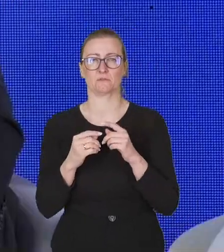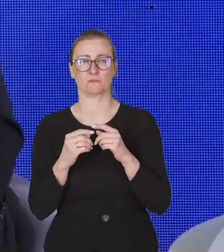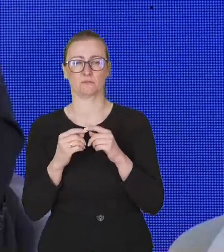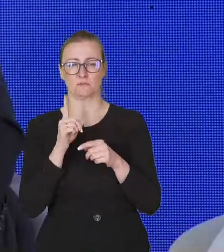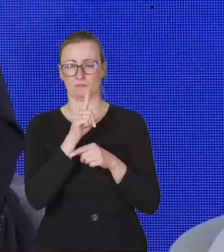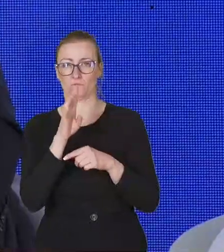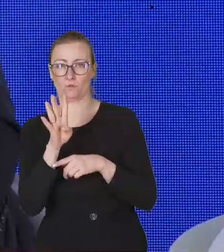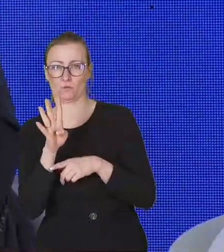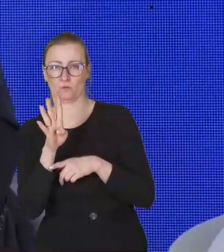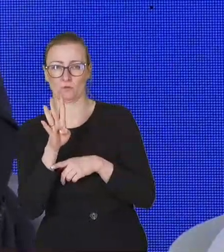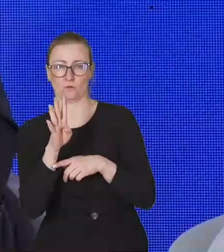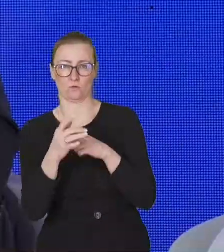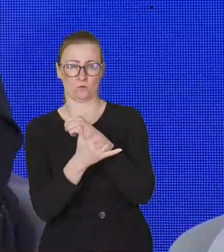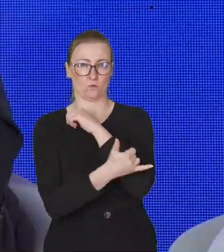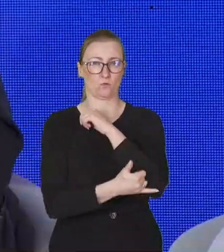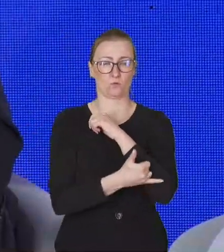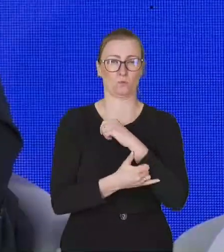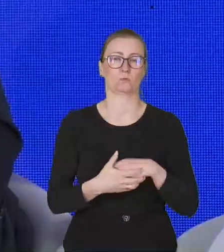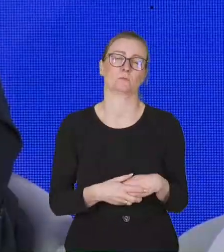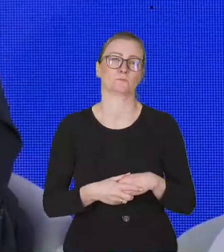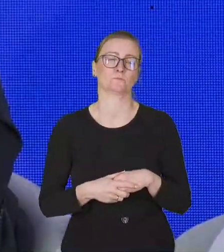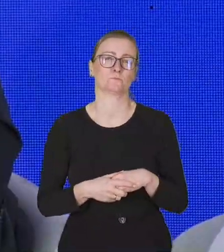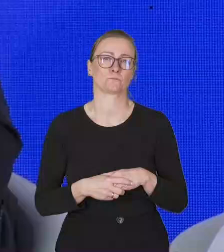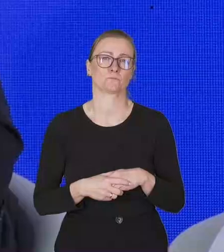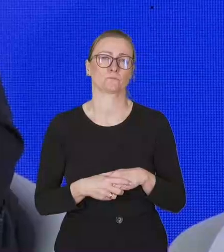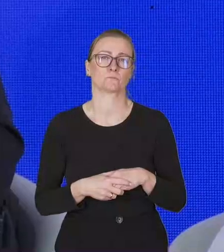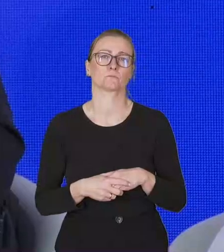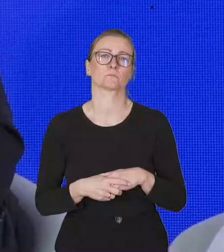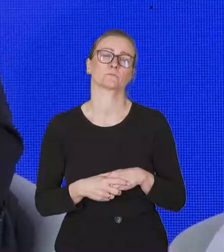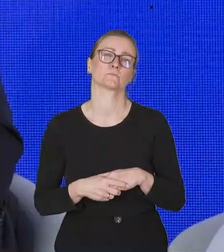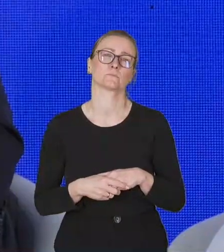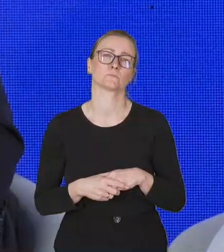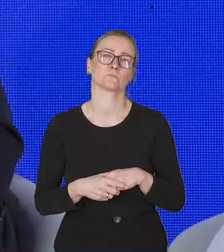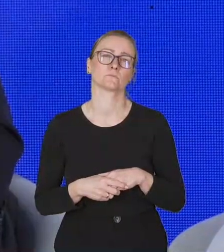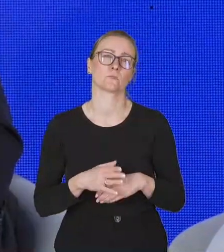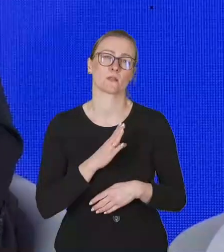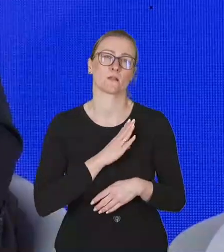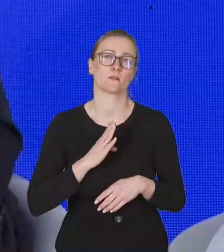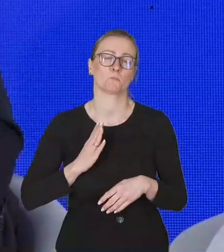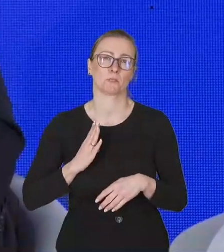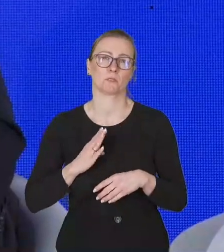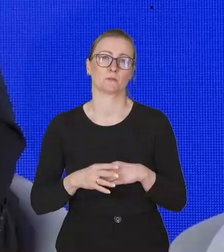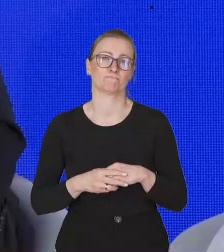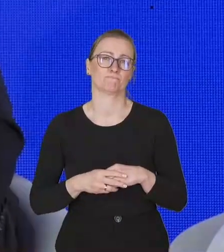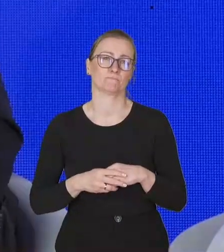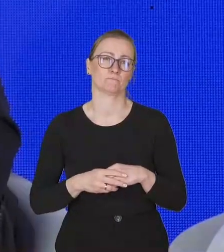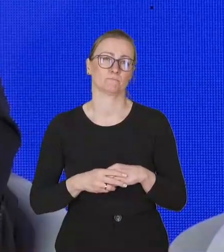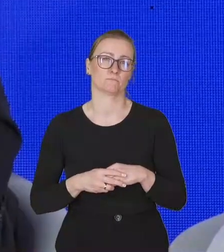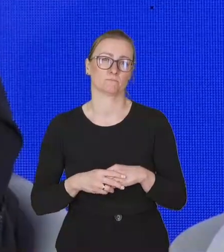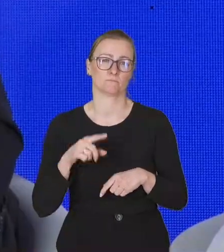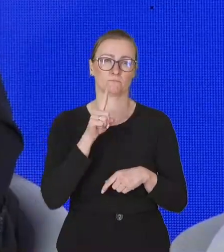Yes, military is part of these 14 ecosystems, and indeed we